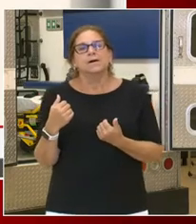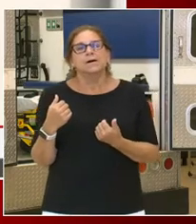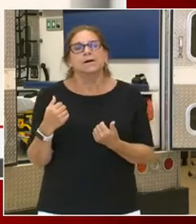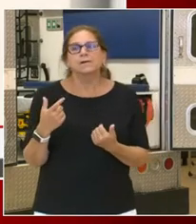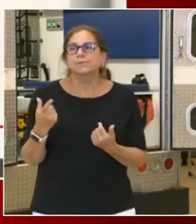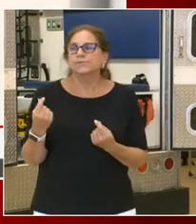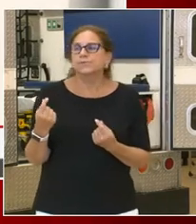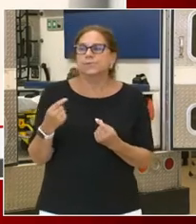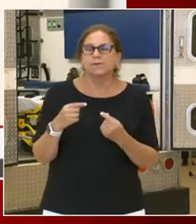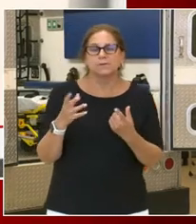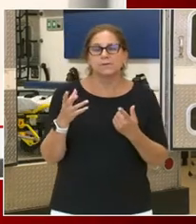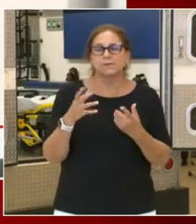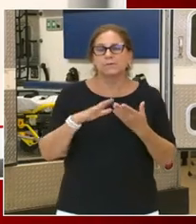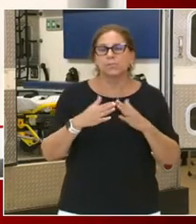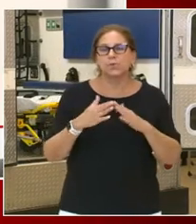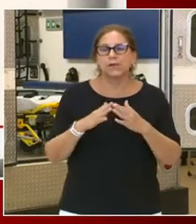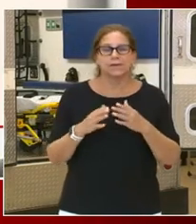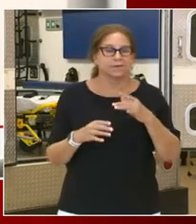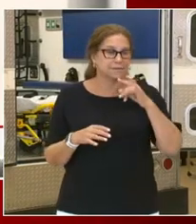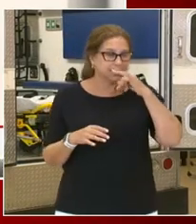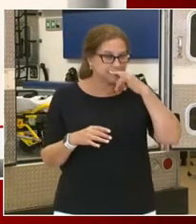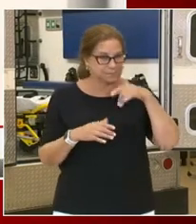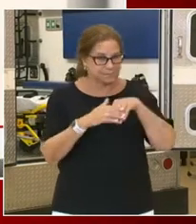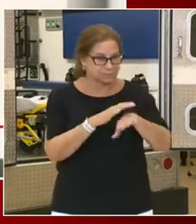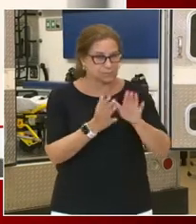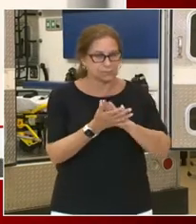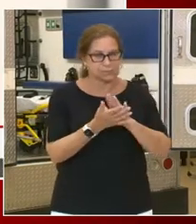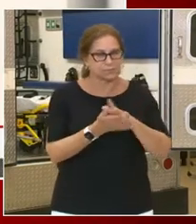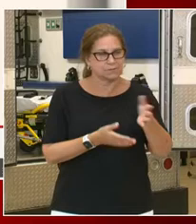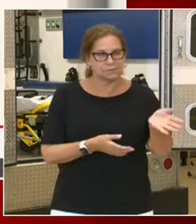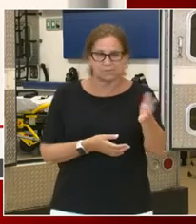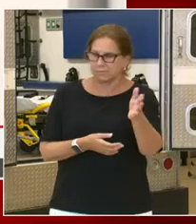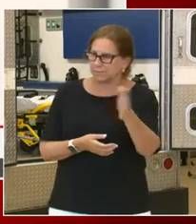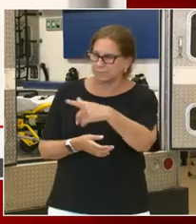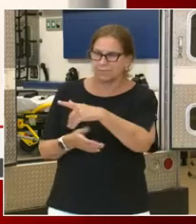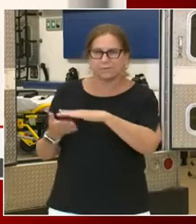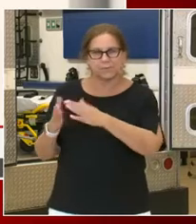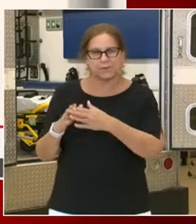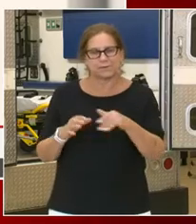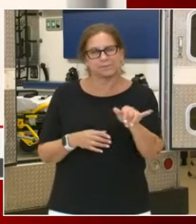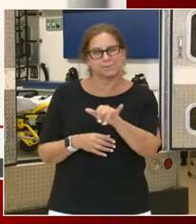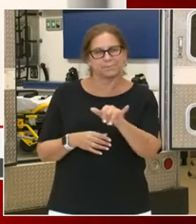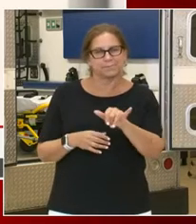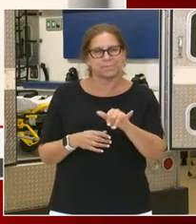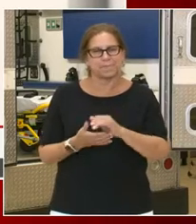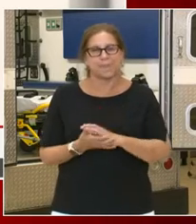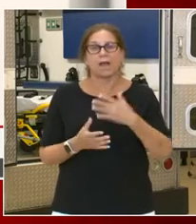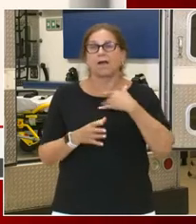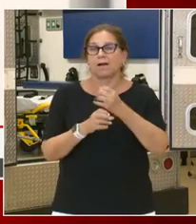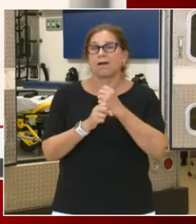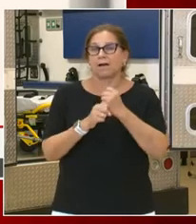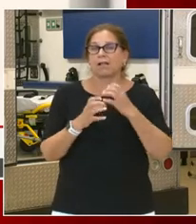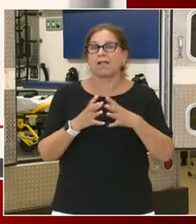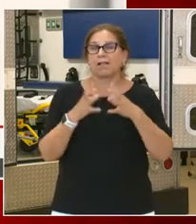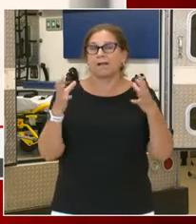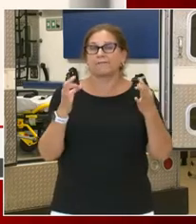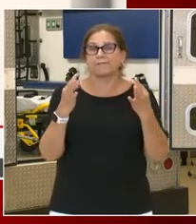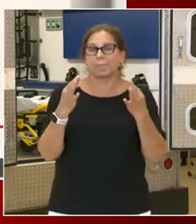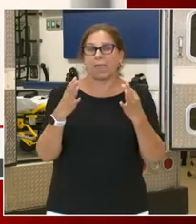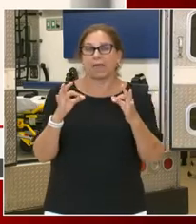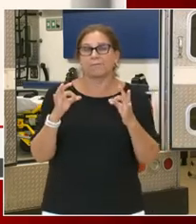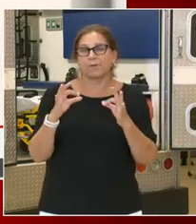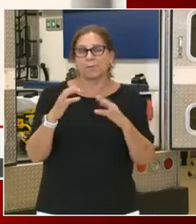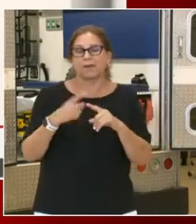buildings will be open. They will be warm and welcoming and joyful spaces. And I think a lot of what they learned about how to stay in contact,